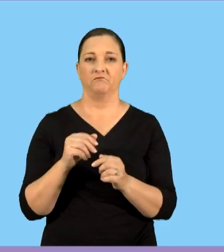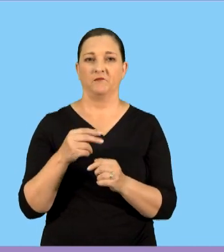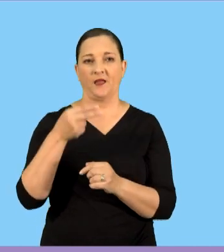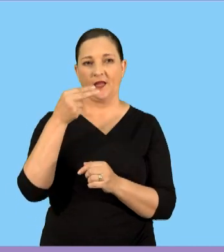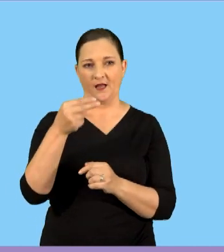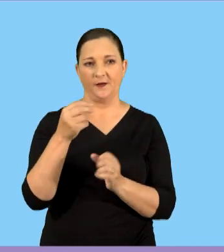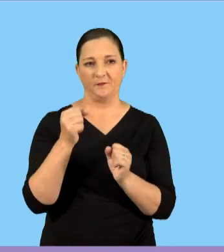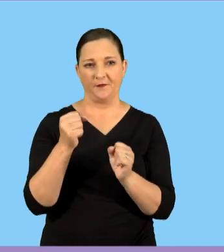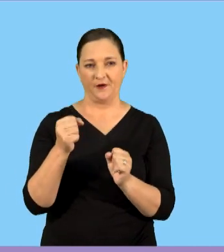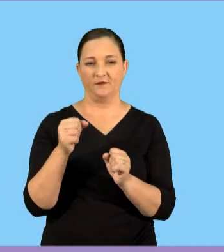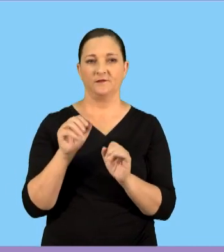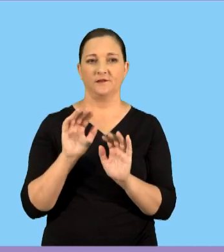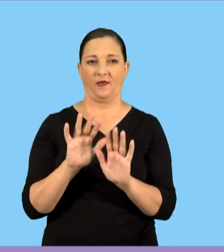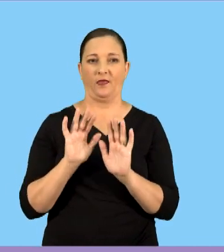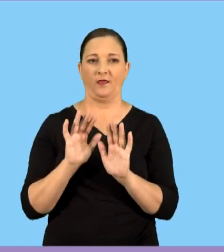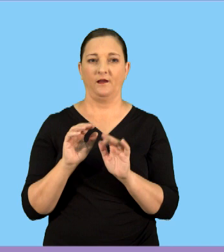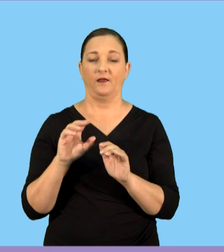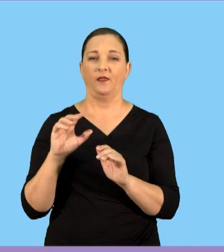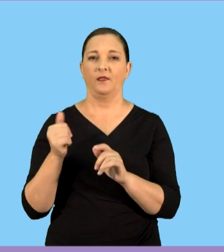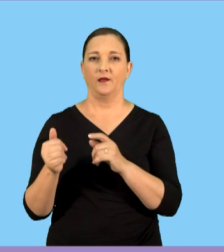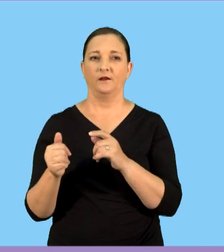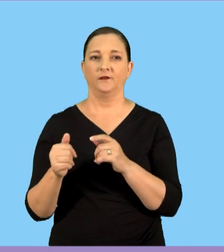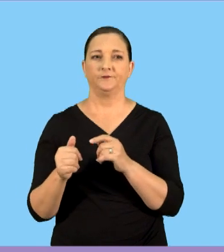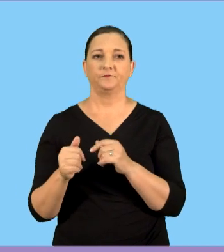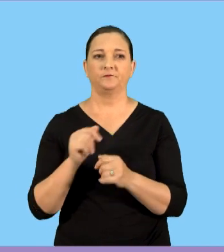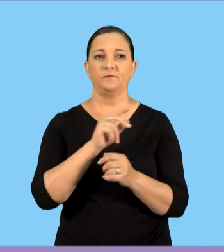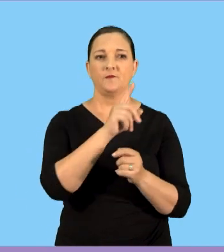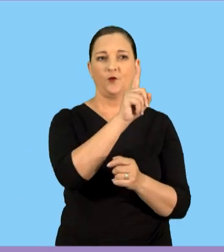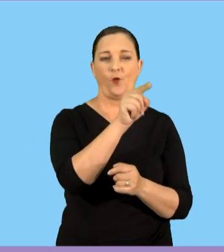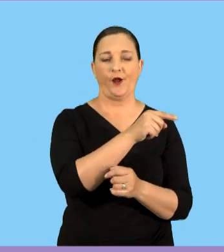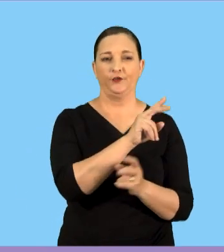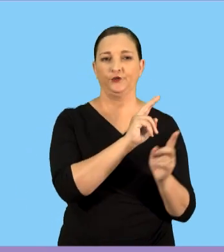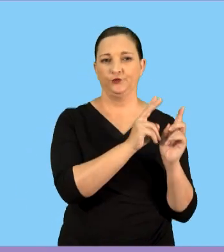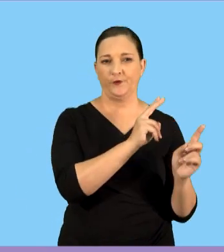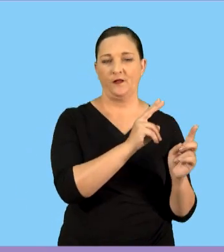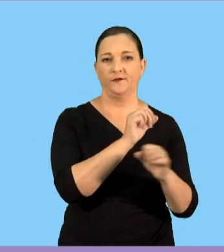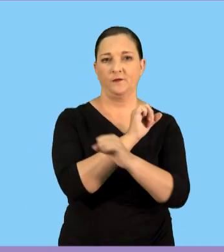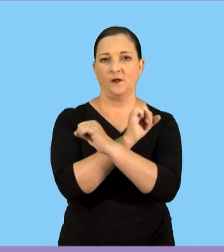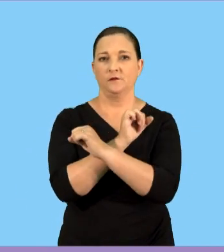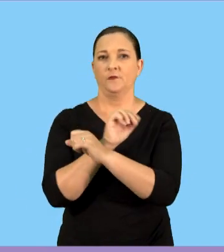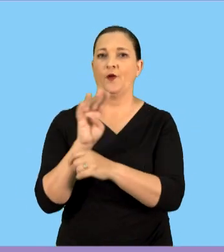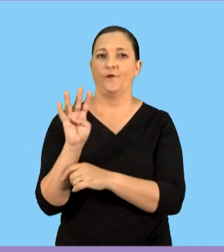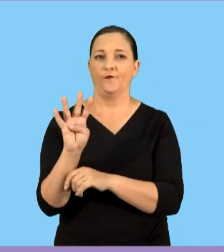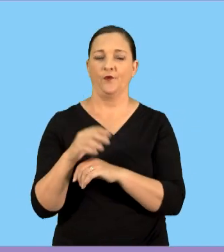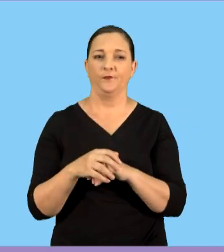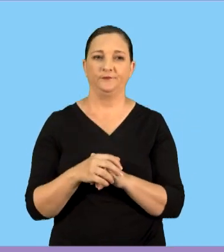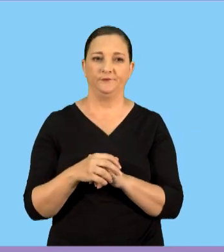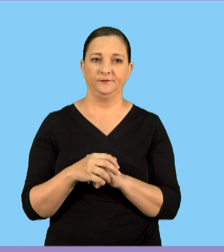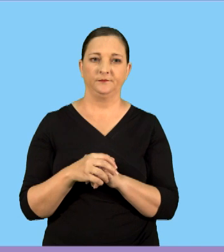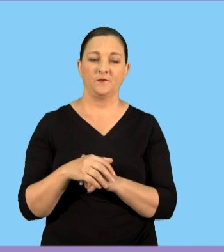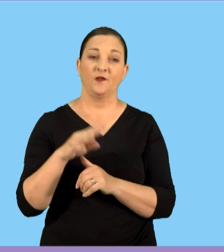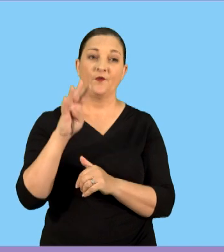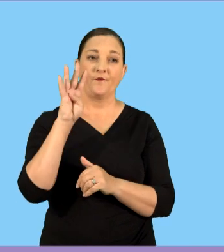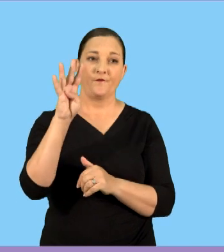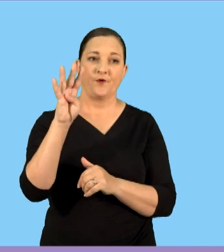And the variable will remain as is, and that is going to be now 1/12 multiplied by 4,